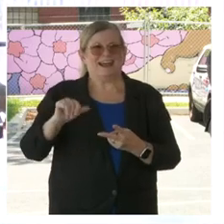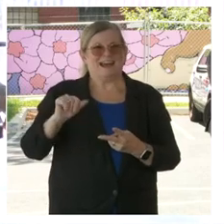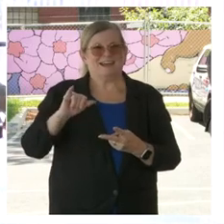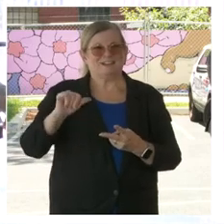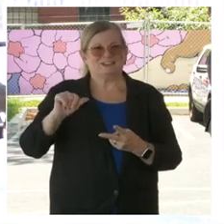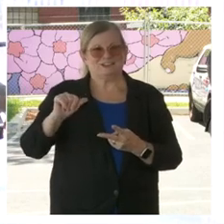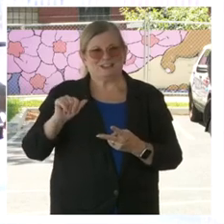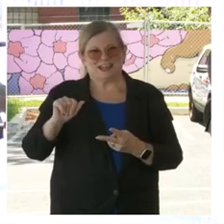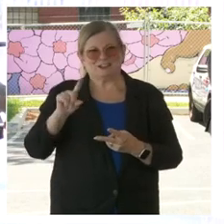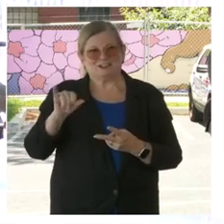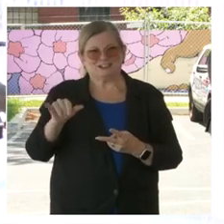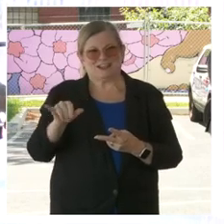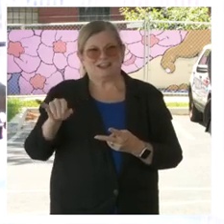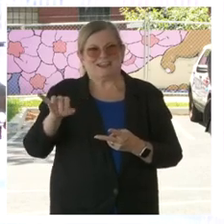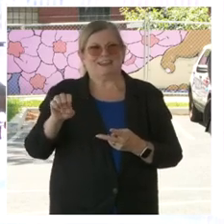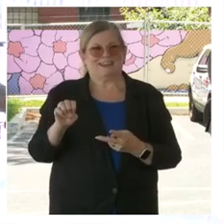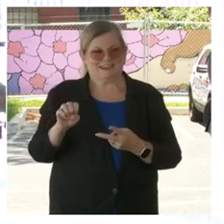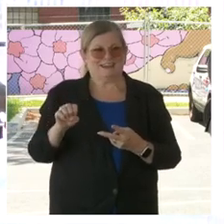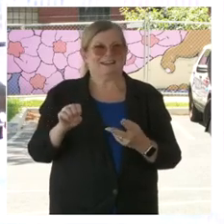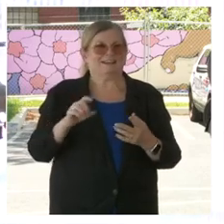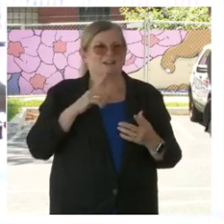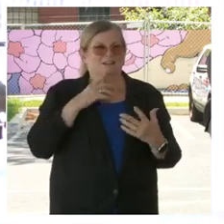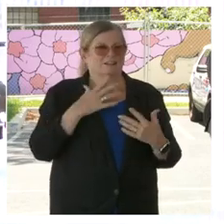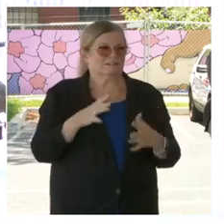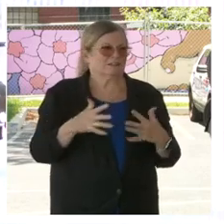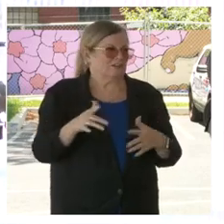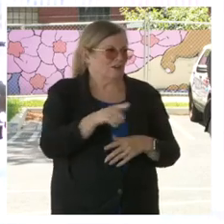to give them a round of applause. I'll say their name, please. Thank you.